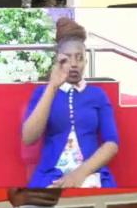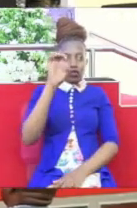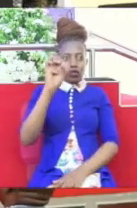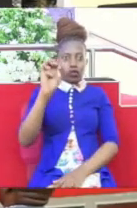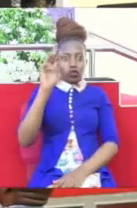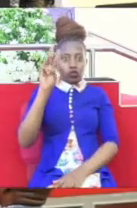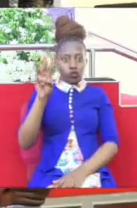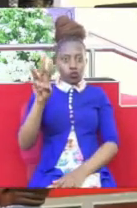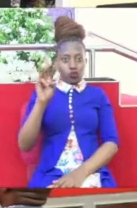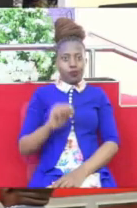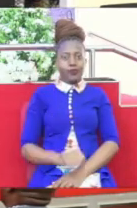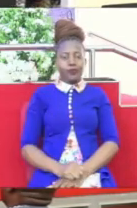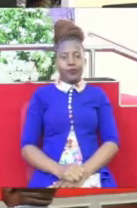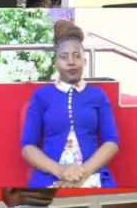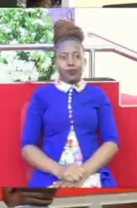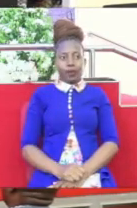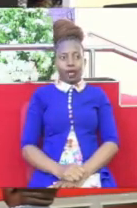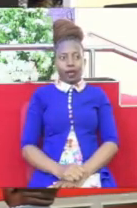Her mother is a full-blooded Jew.